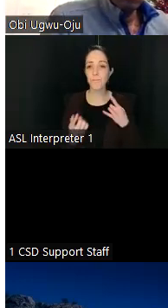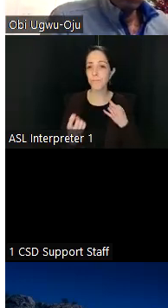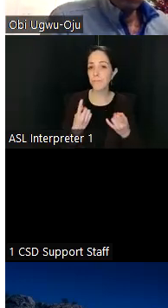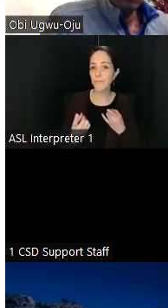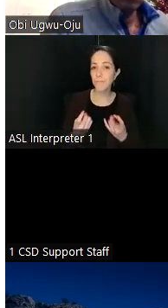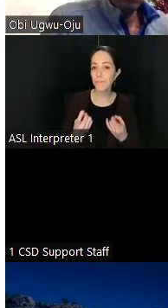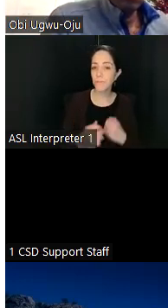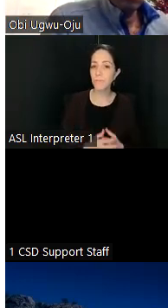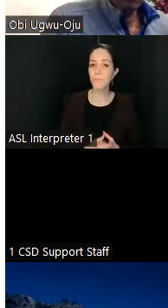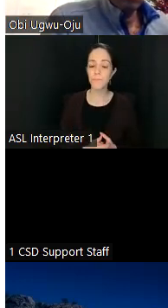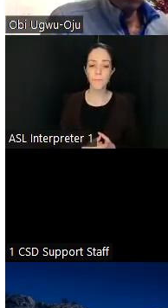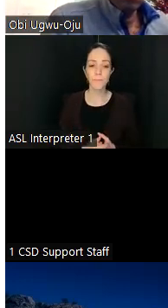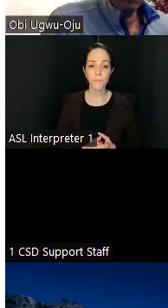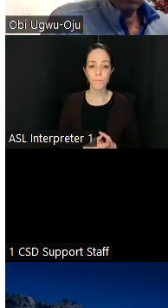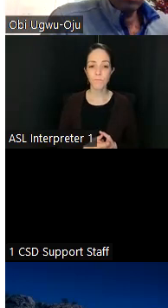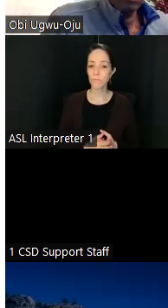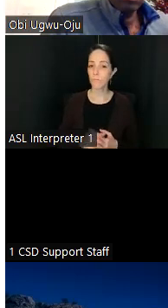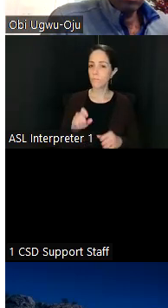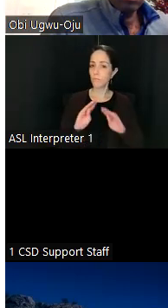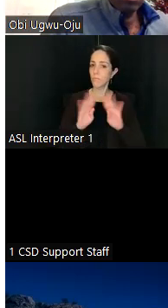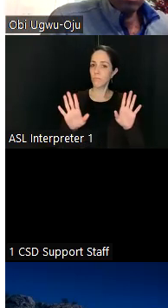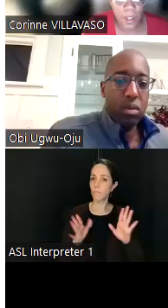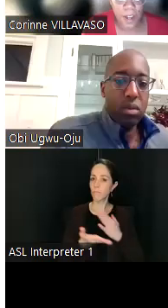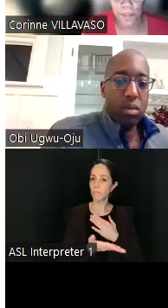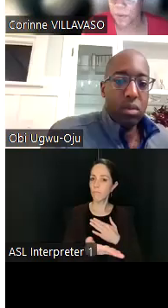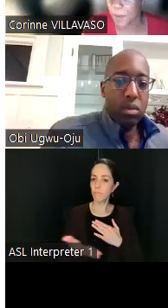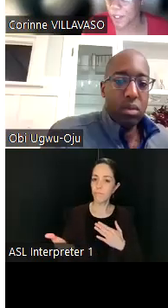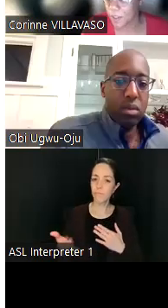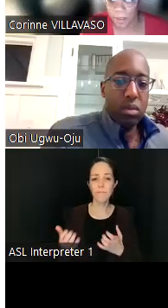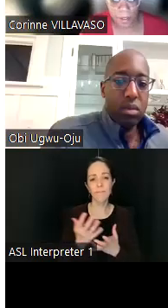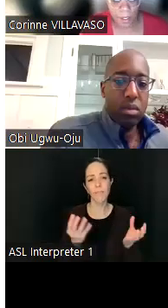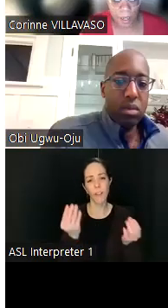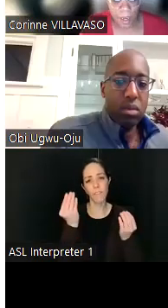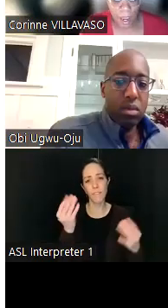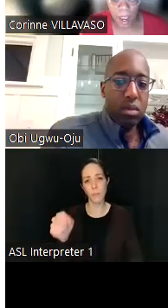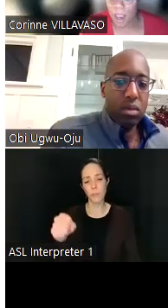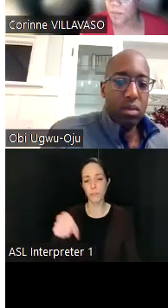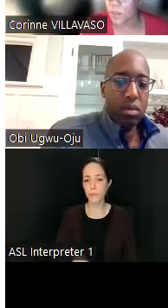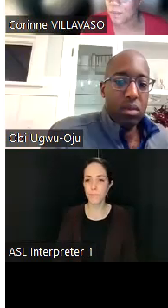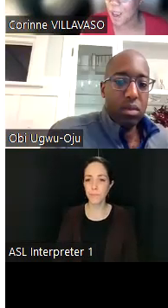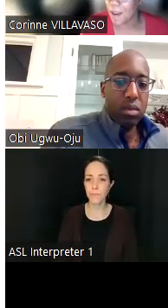or need point of clarification? That was a lot of information.